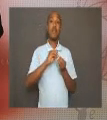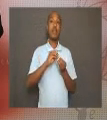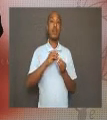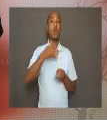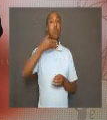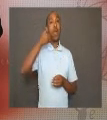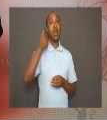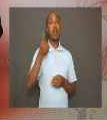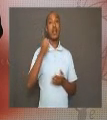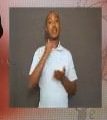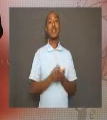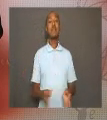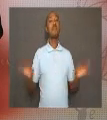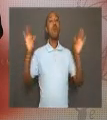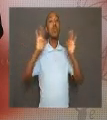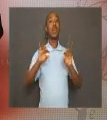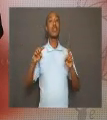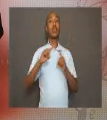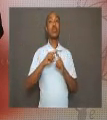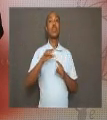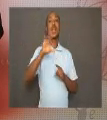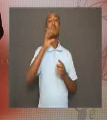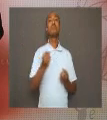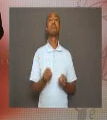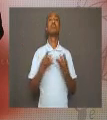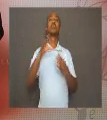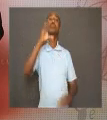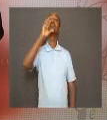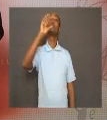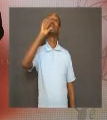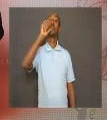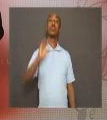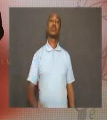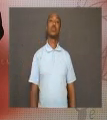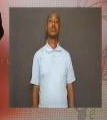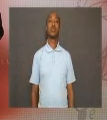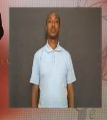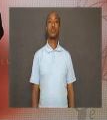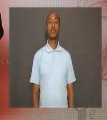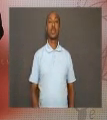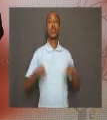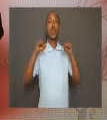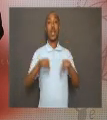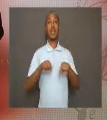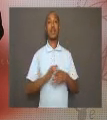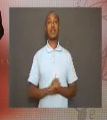sick, and even when you are well, it is important to drink plenty of fluids.